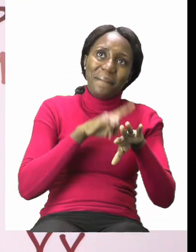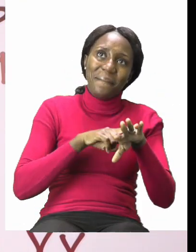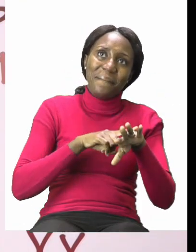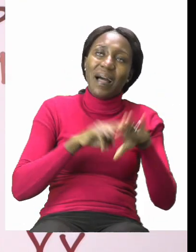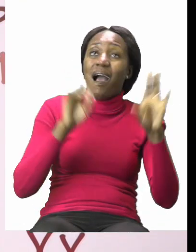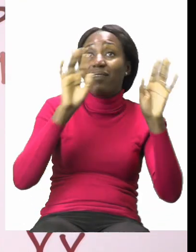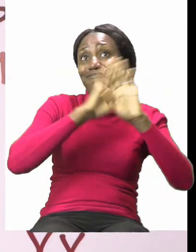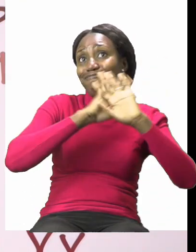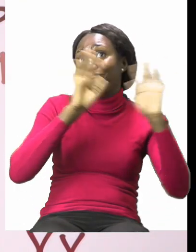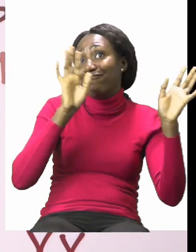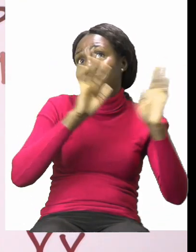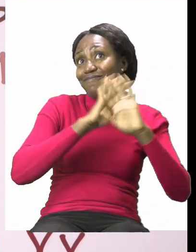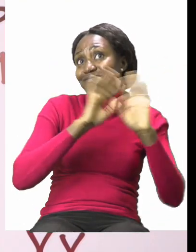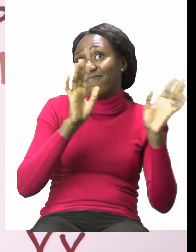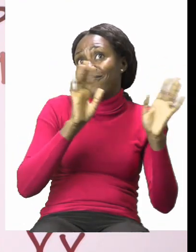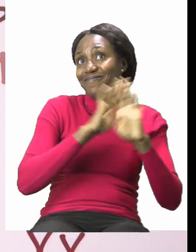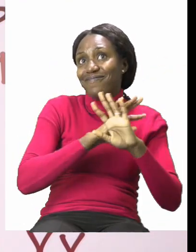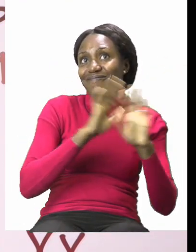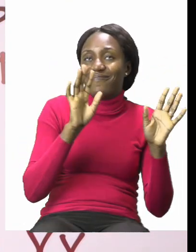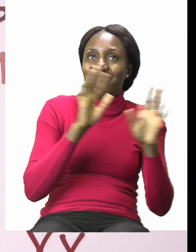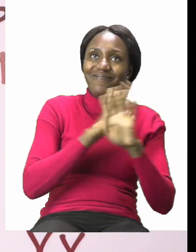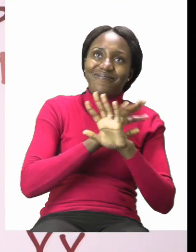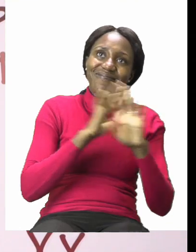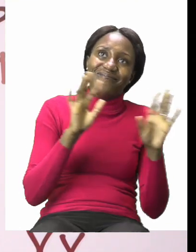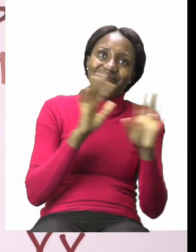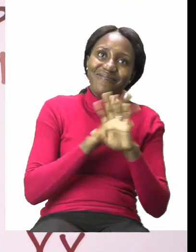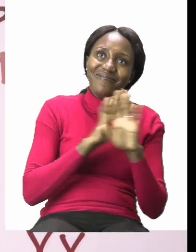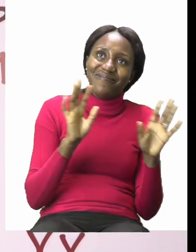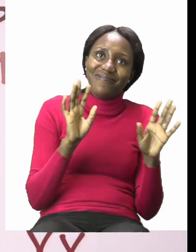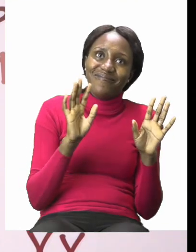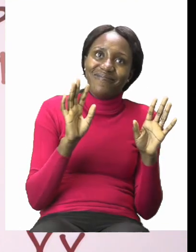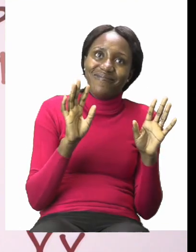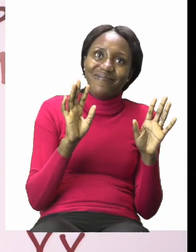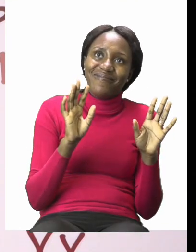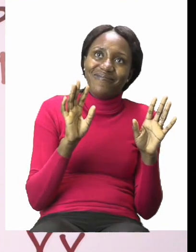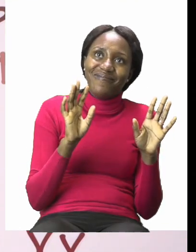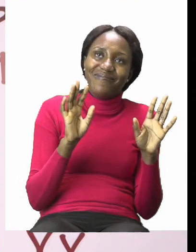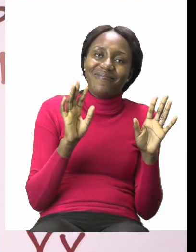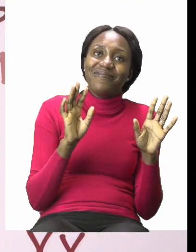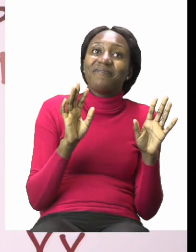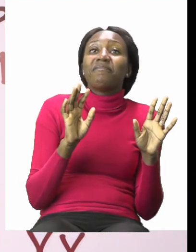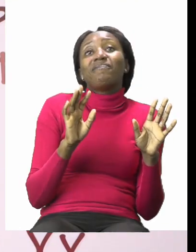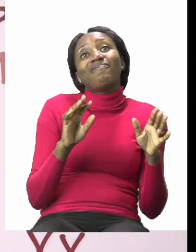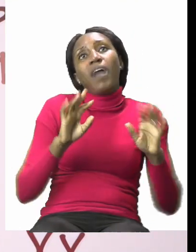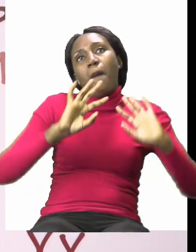goodbye. It's time to say goodbye.